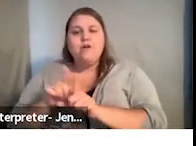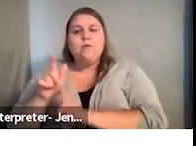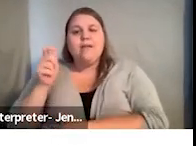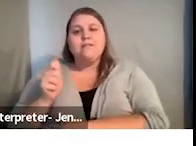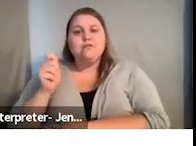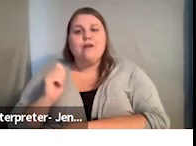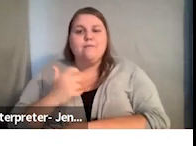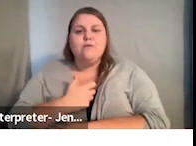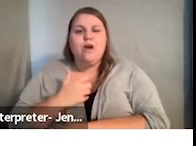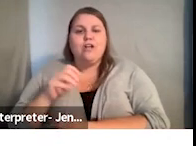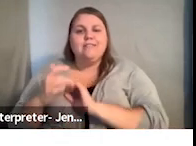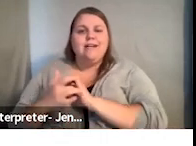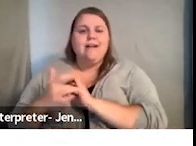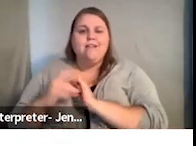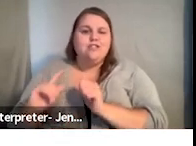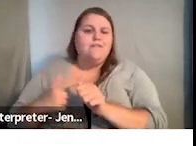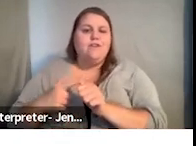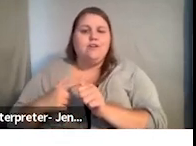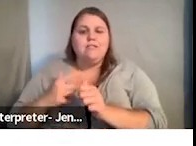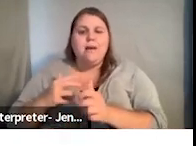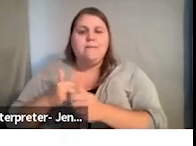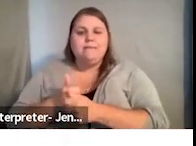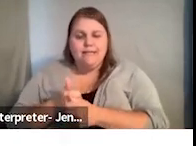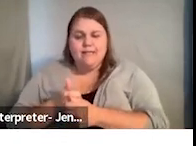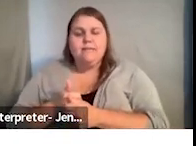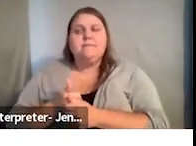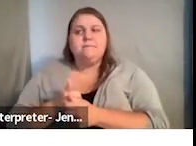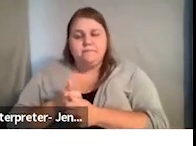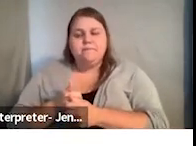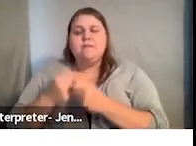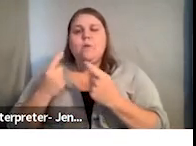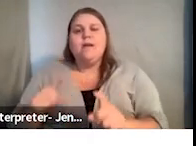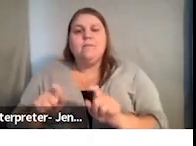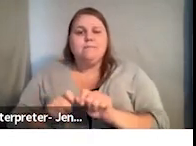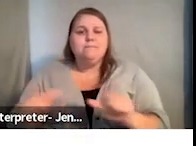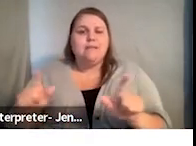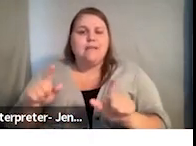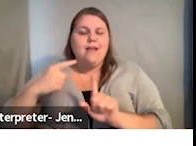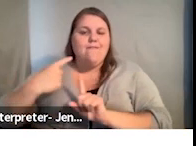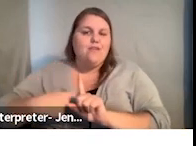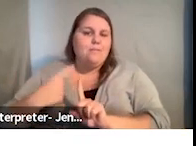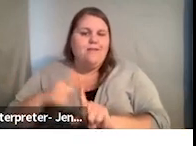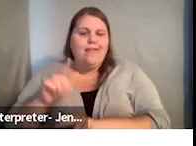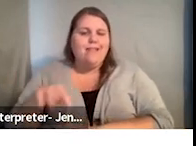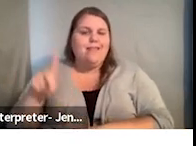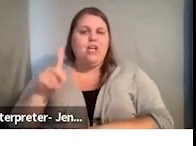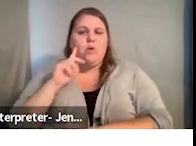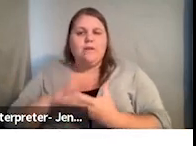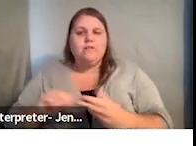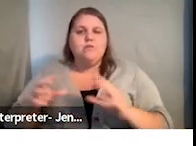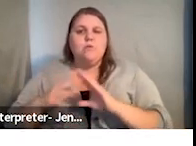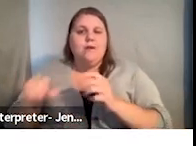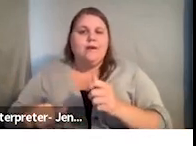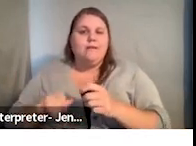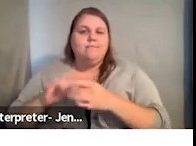our Technology First update, which comes out every month at this link, which kind of just gives you the story behind all the things that are